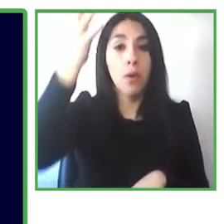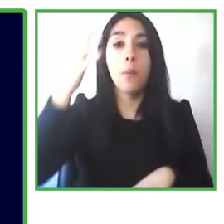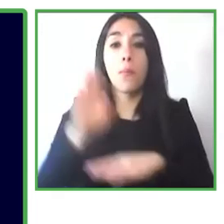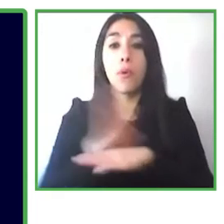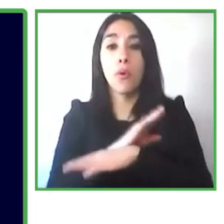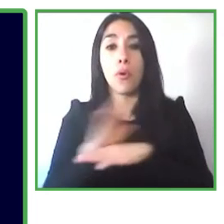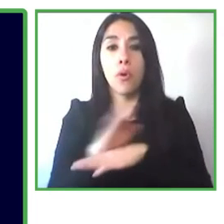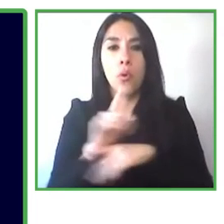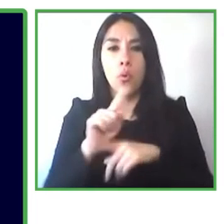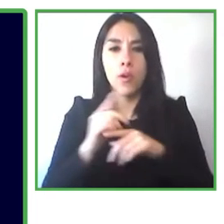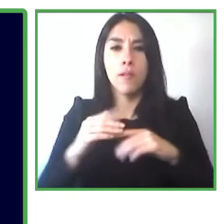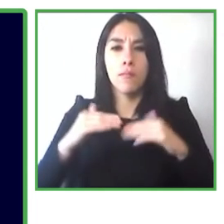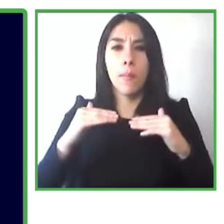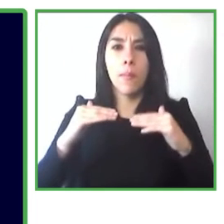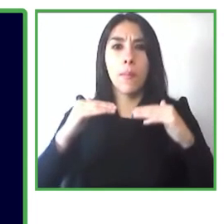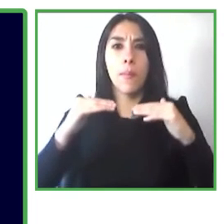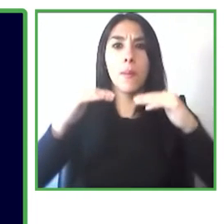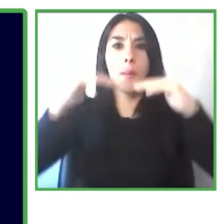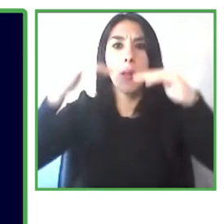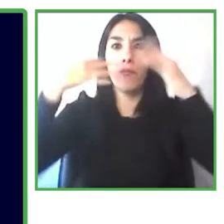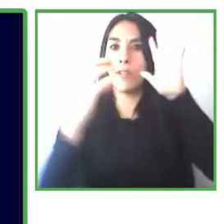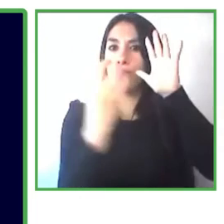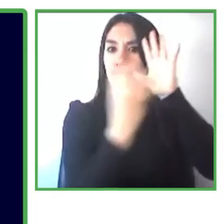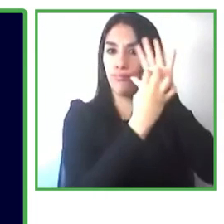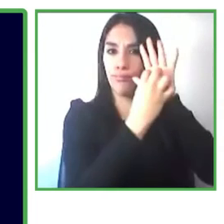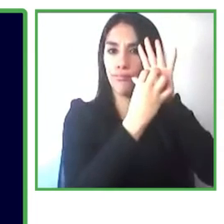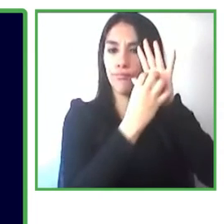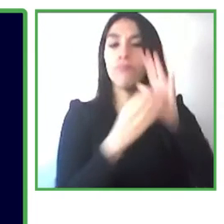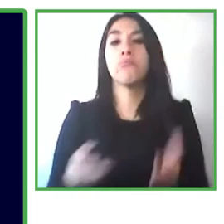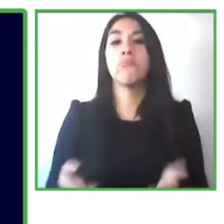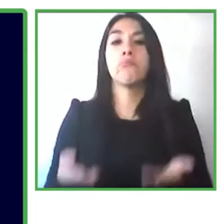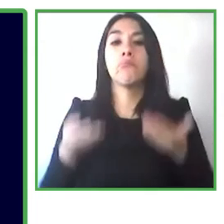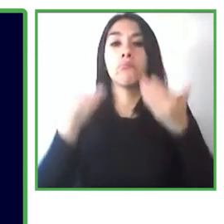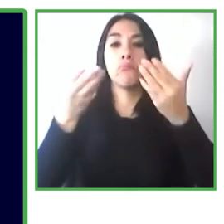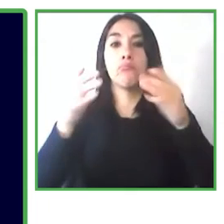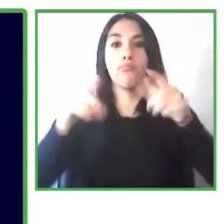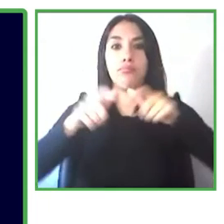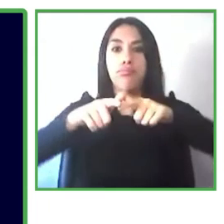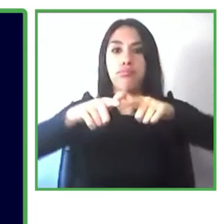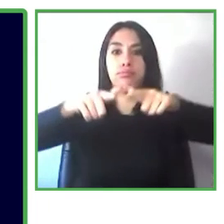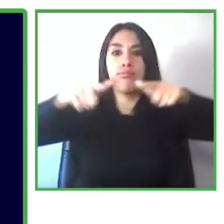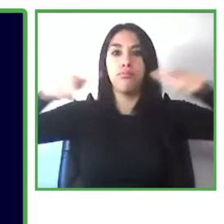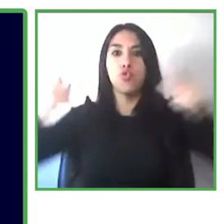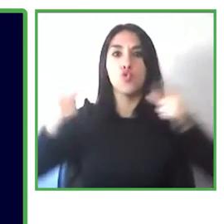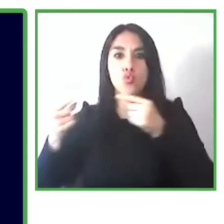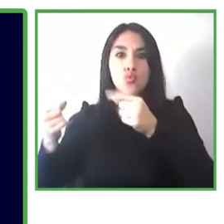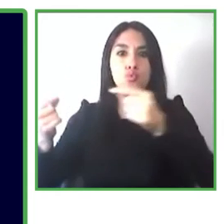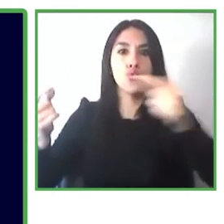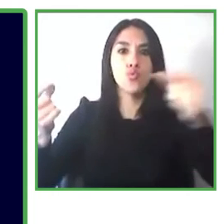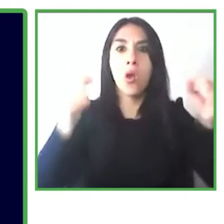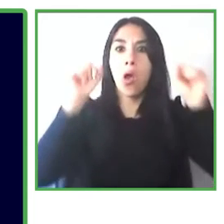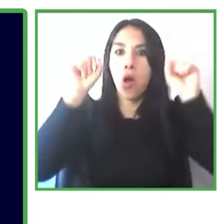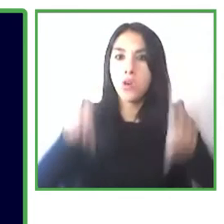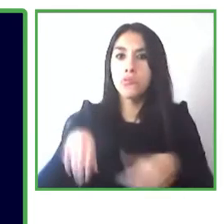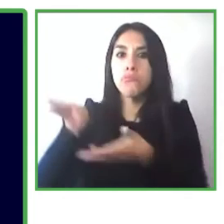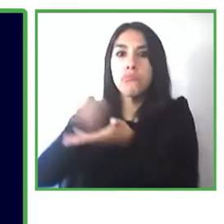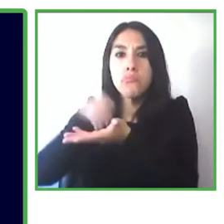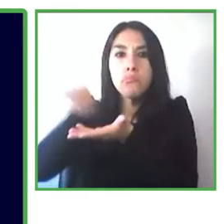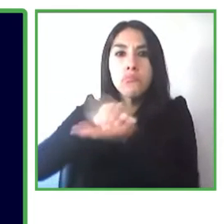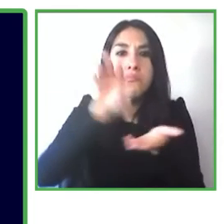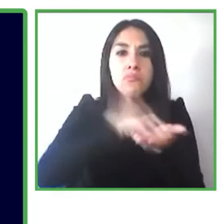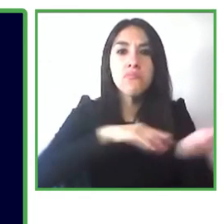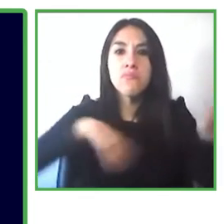and also providing better opportunities for the people that are not being considered now. So